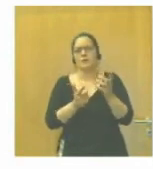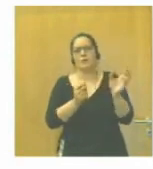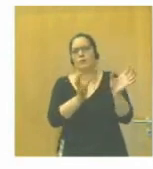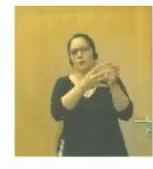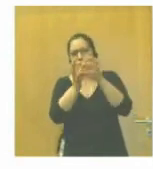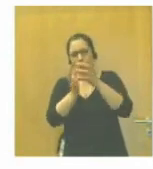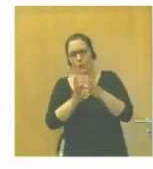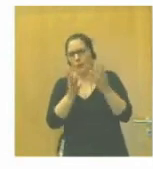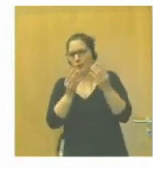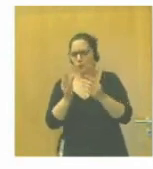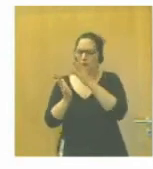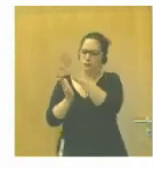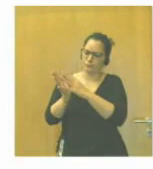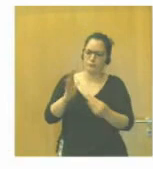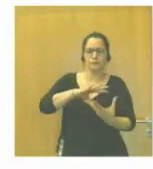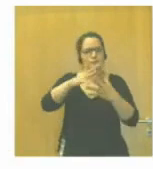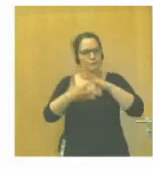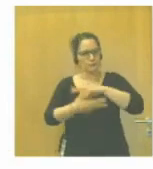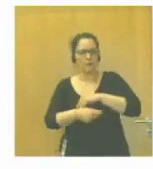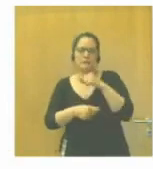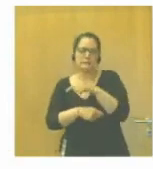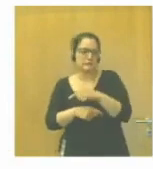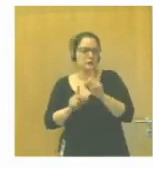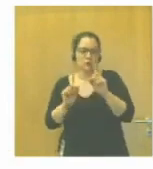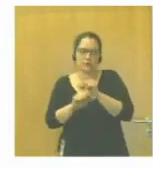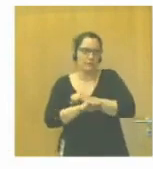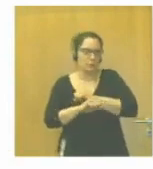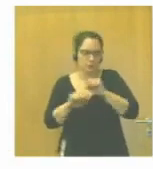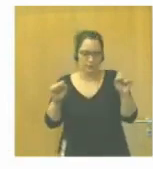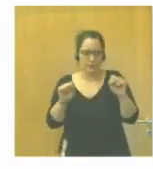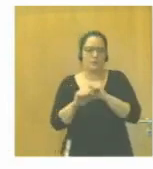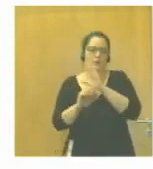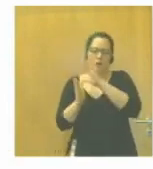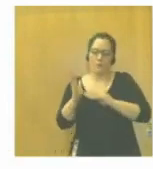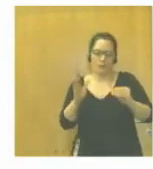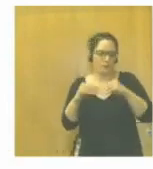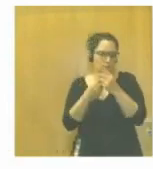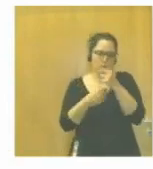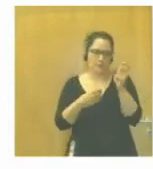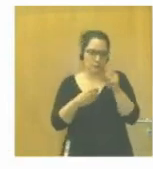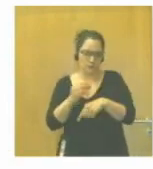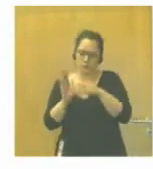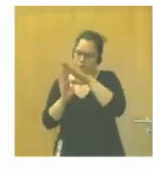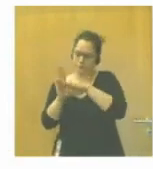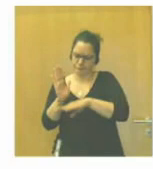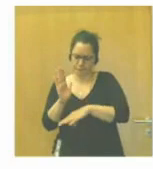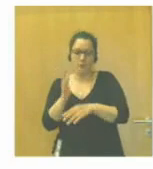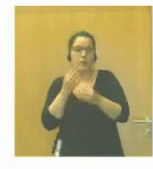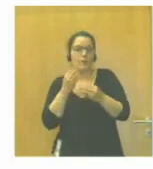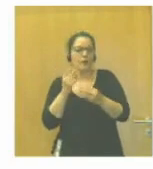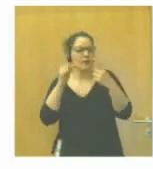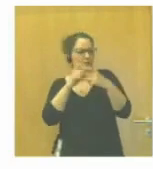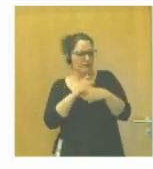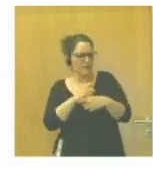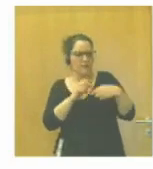6 months. And that's really not feasible. Because as you see, we're talking a lot about sustaining and training and measuring, but it is